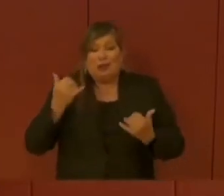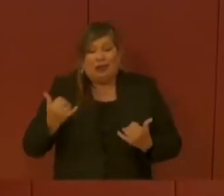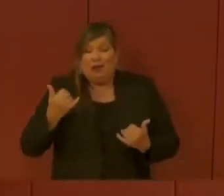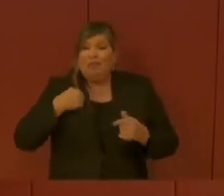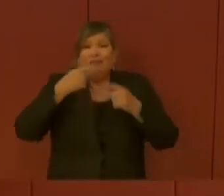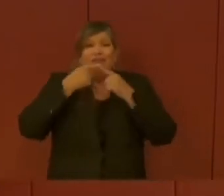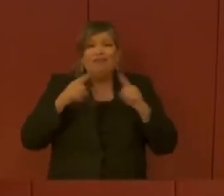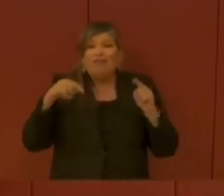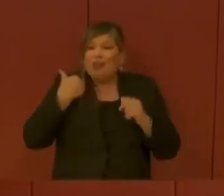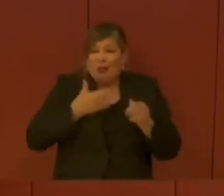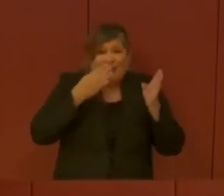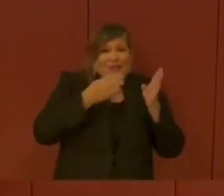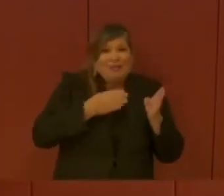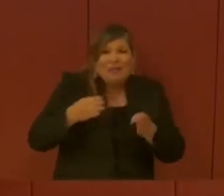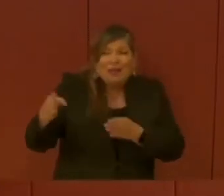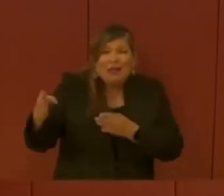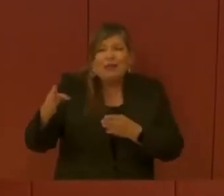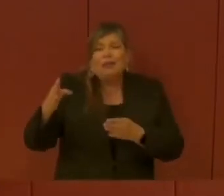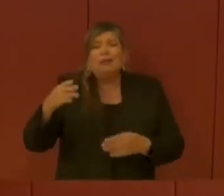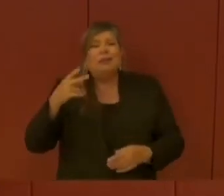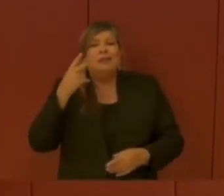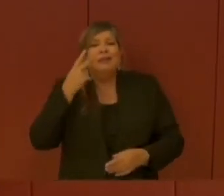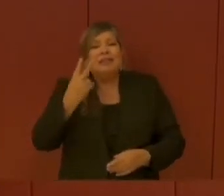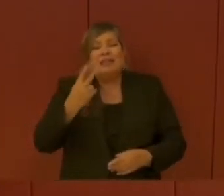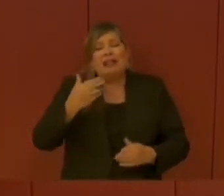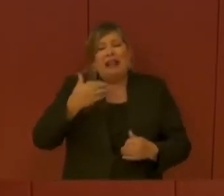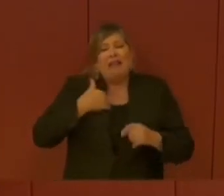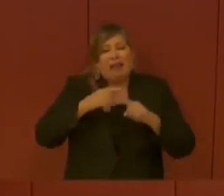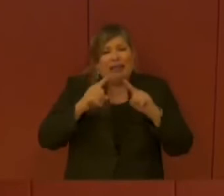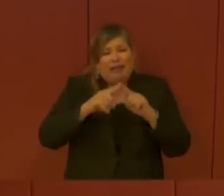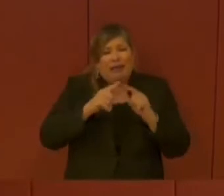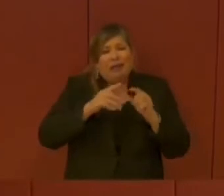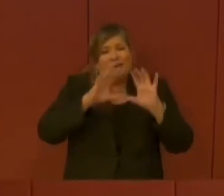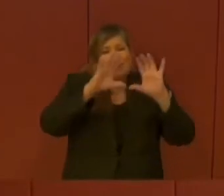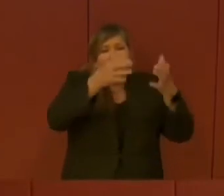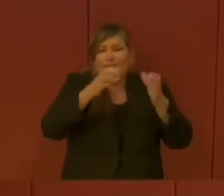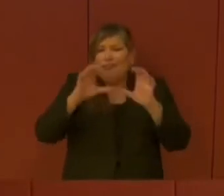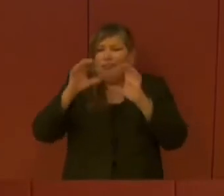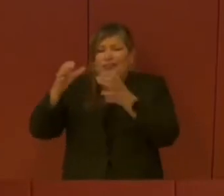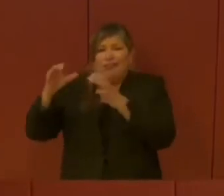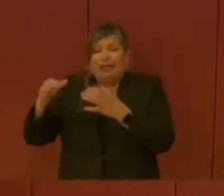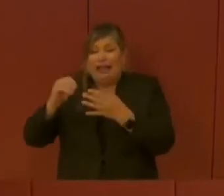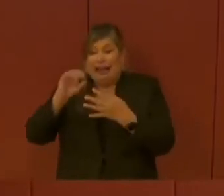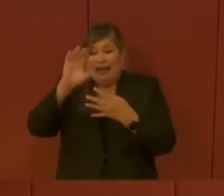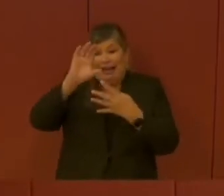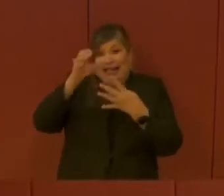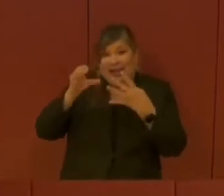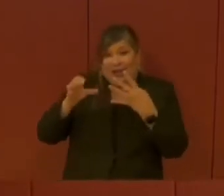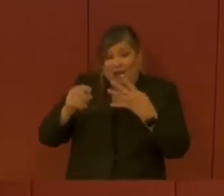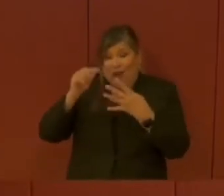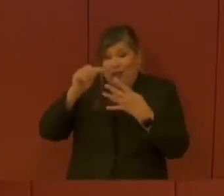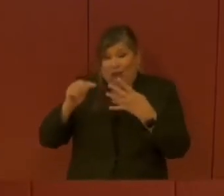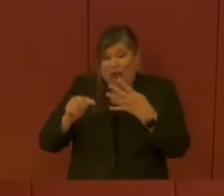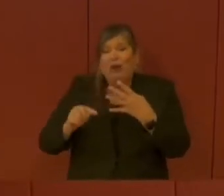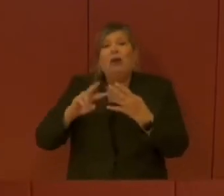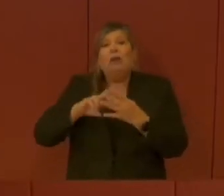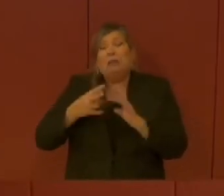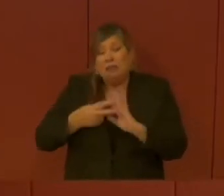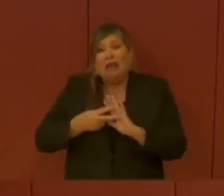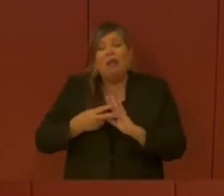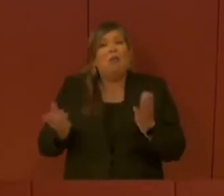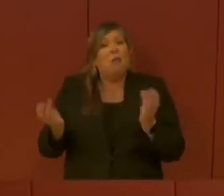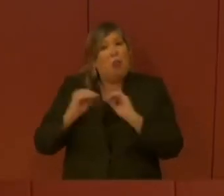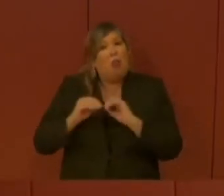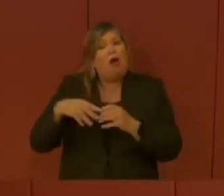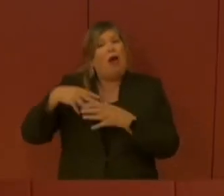announcement, you will see certain things within certain sectors, within the tiers, that elevate outdoor